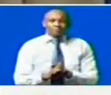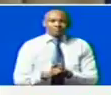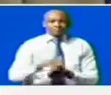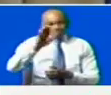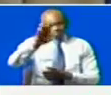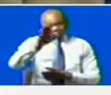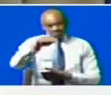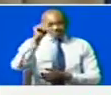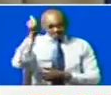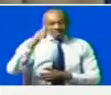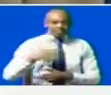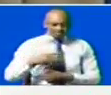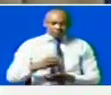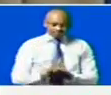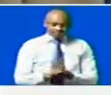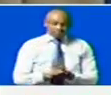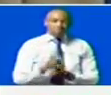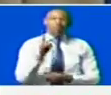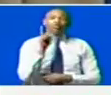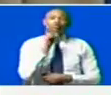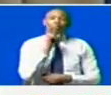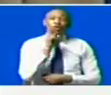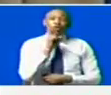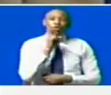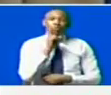Fellow Kenyans, tomorrow